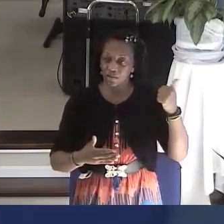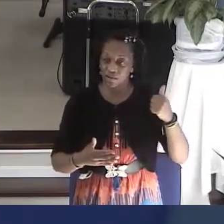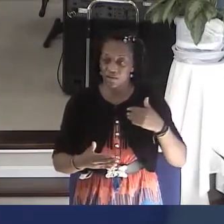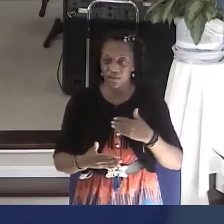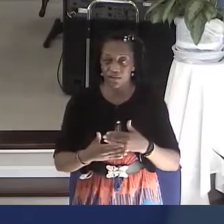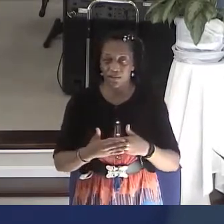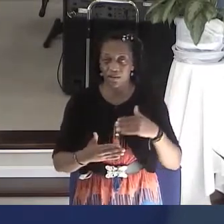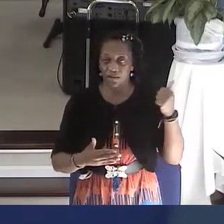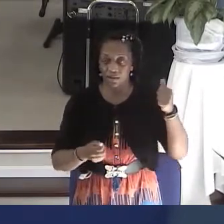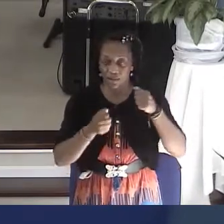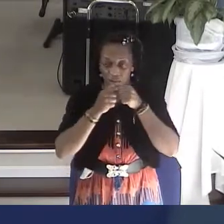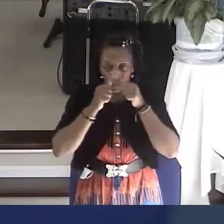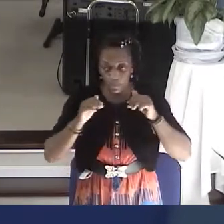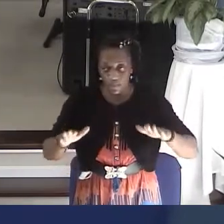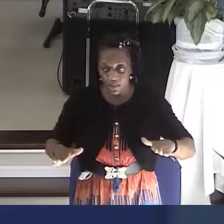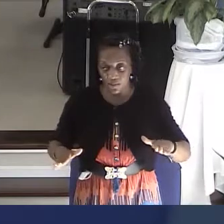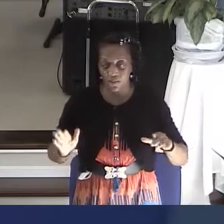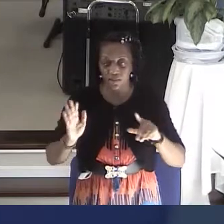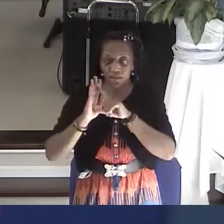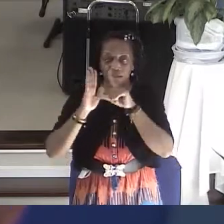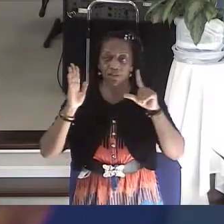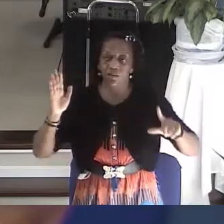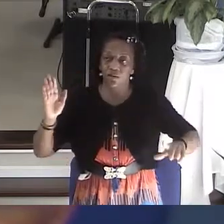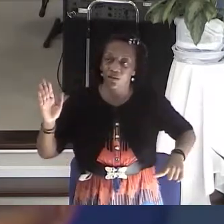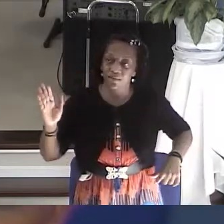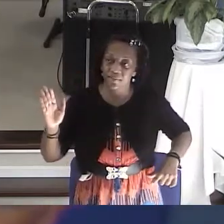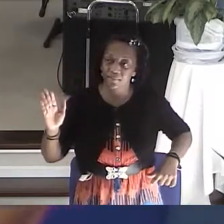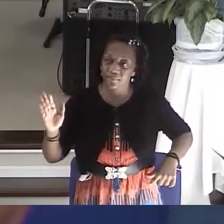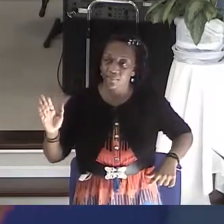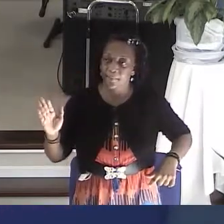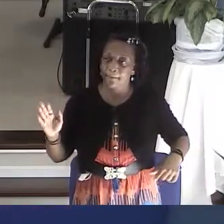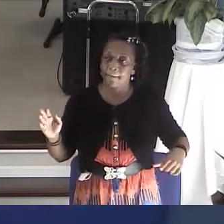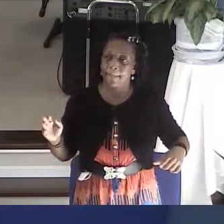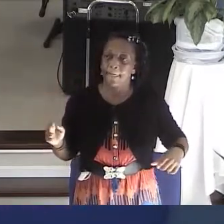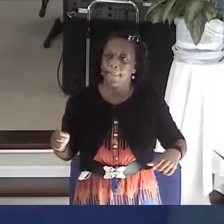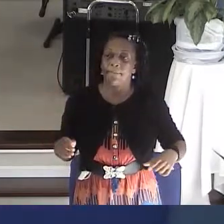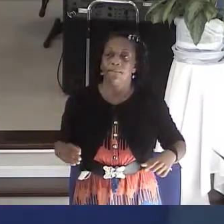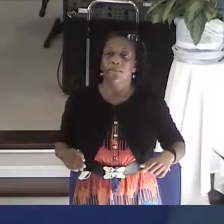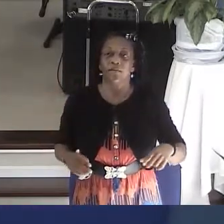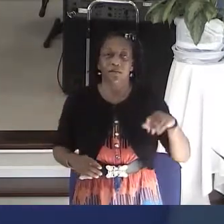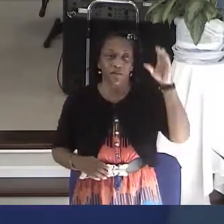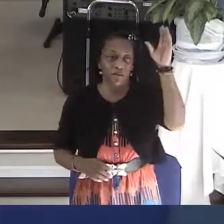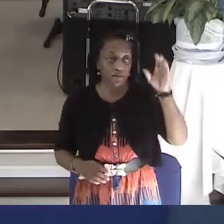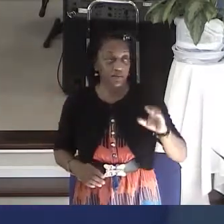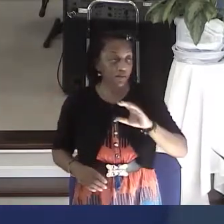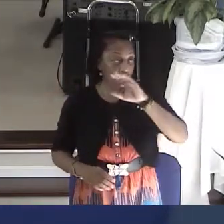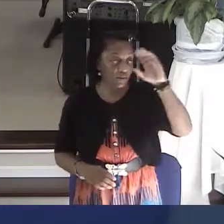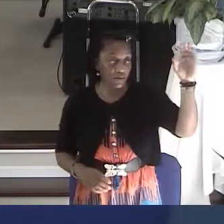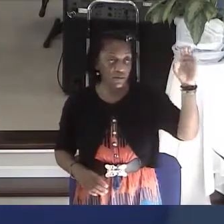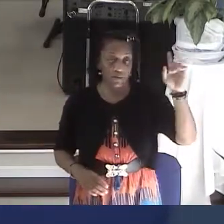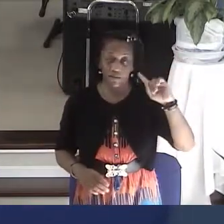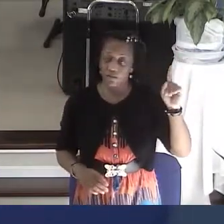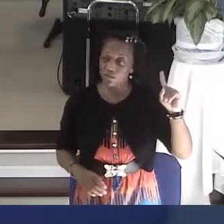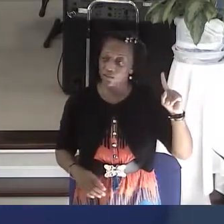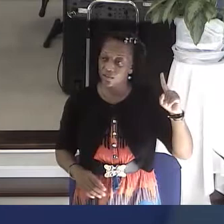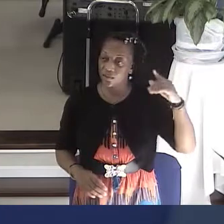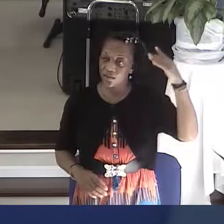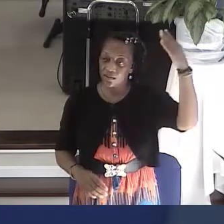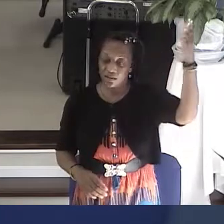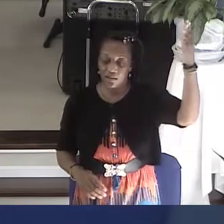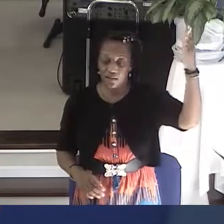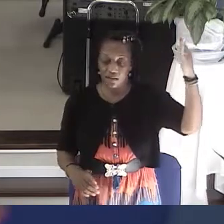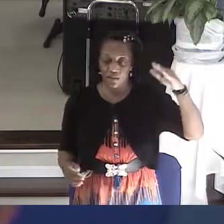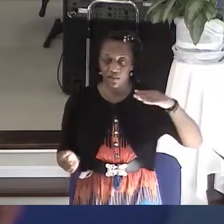nearer, blessed Lord, to the cross where Thou hast